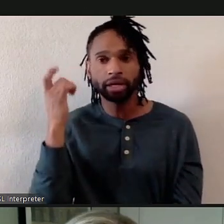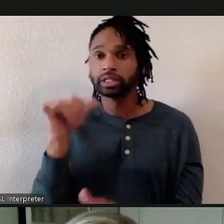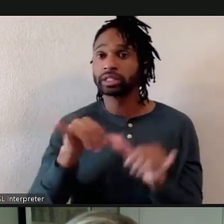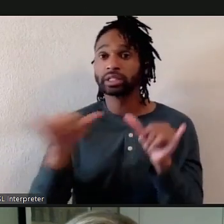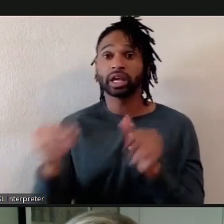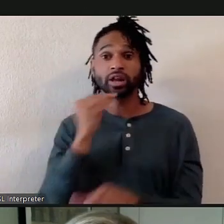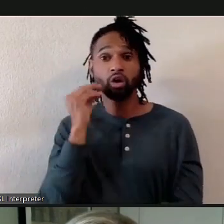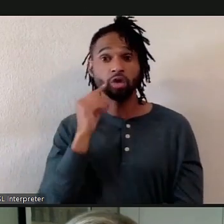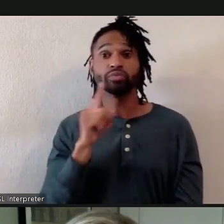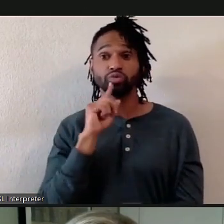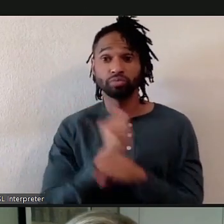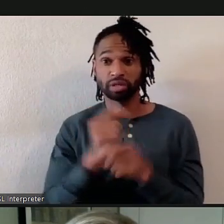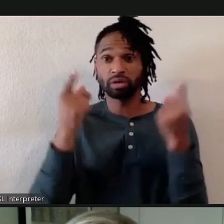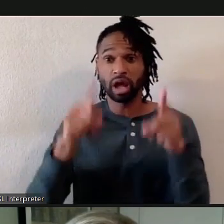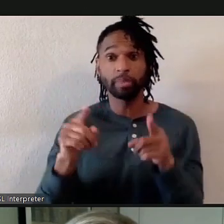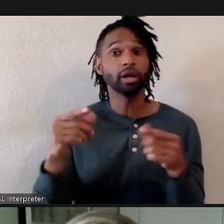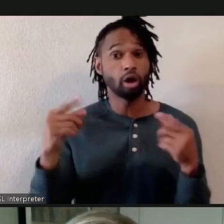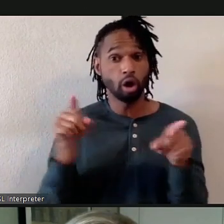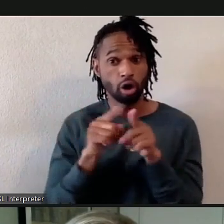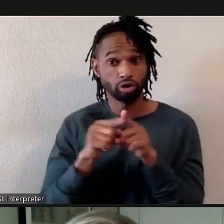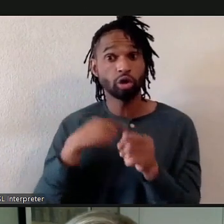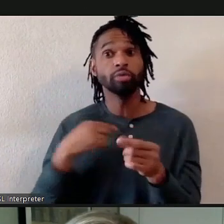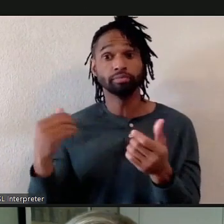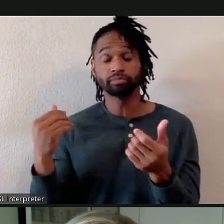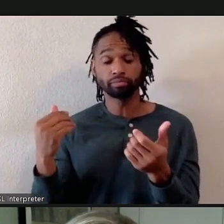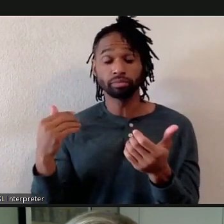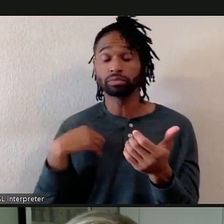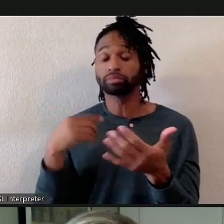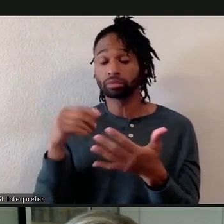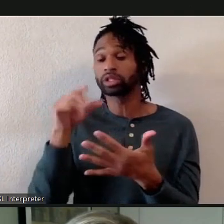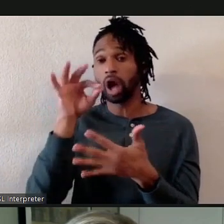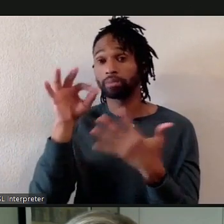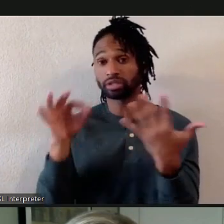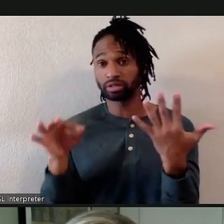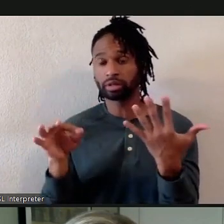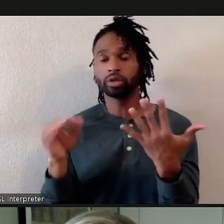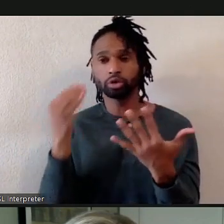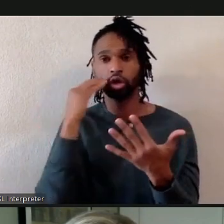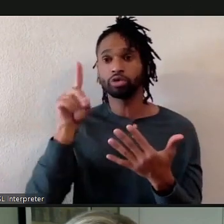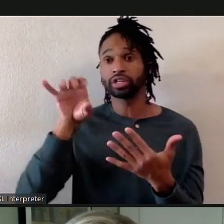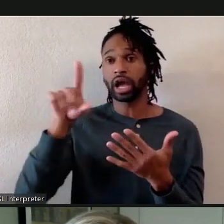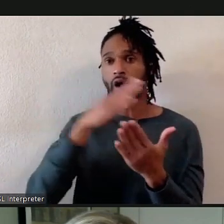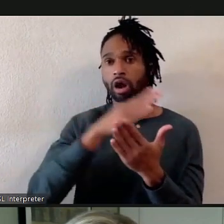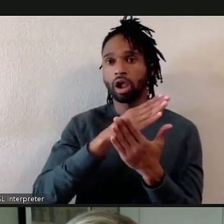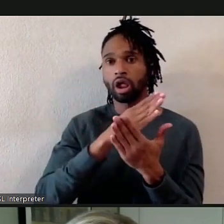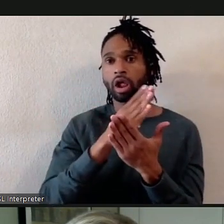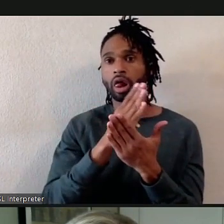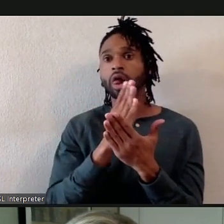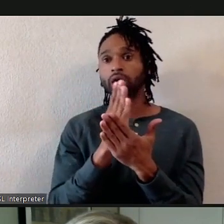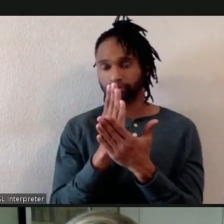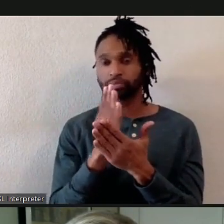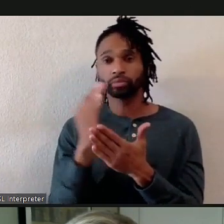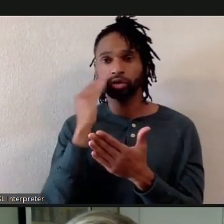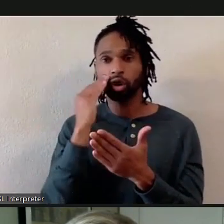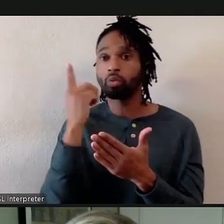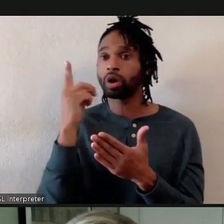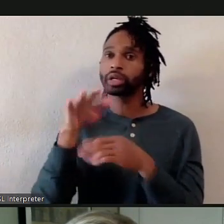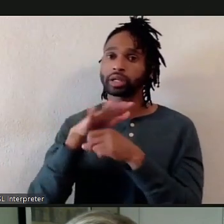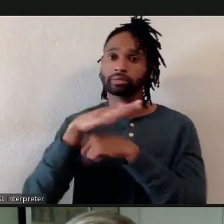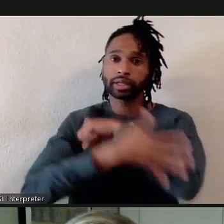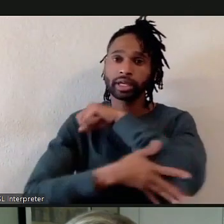stay at home is real and it's an option. As you know, with the dial, it all begins when a county moves